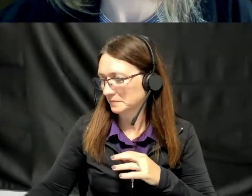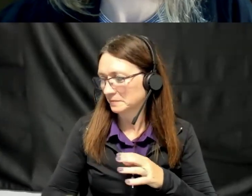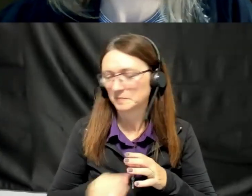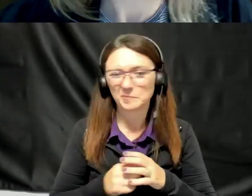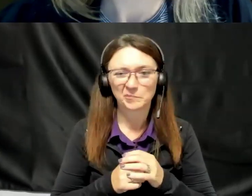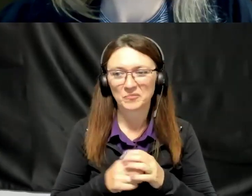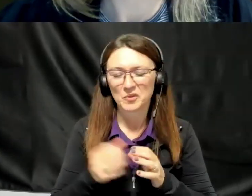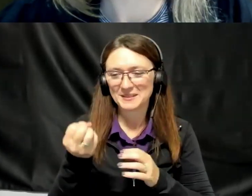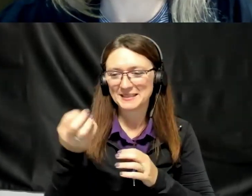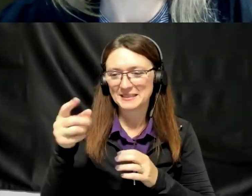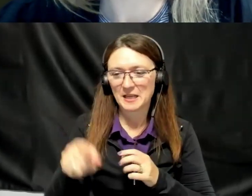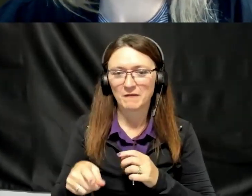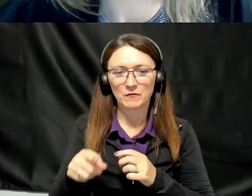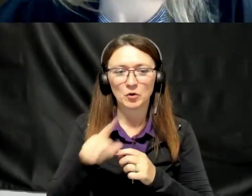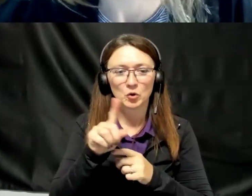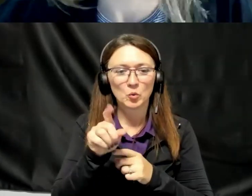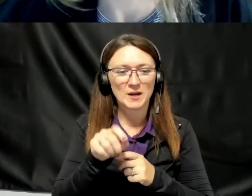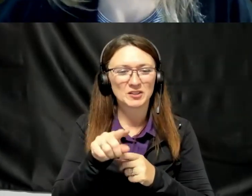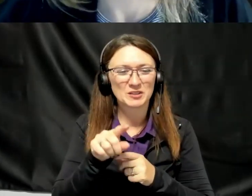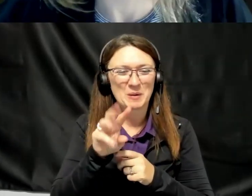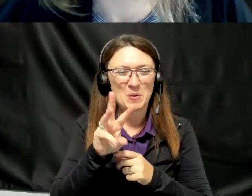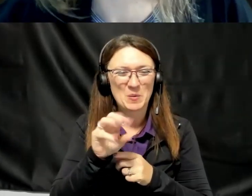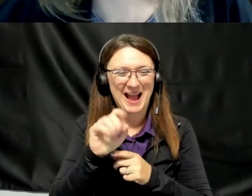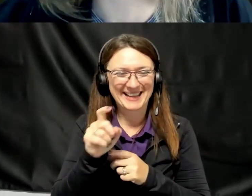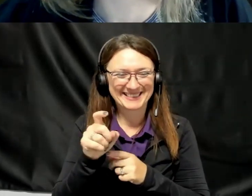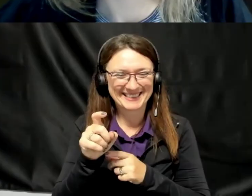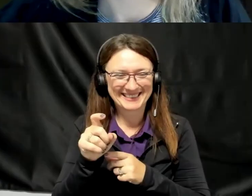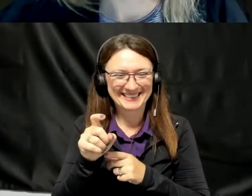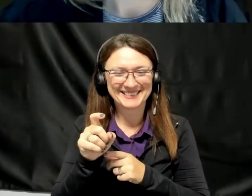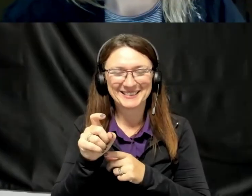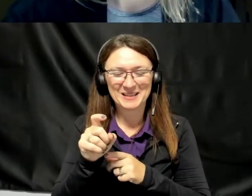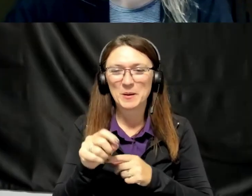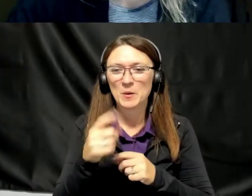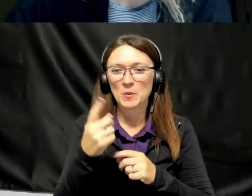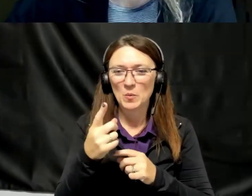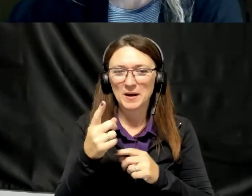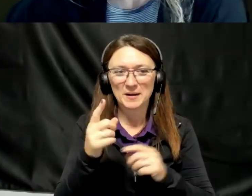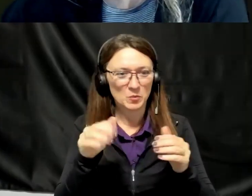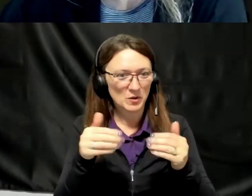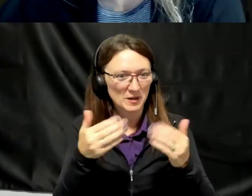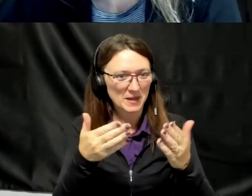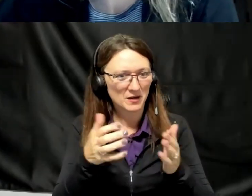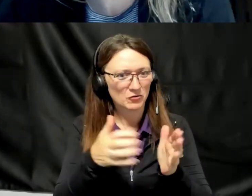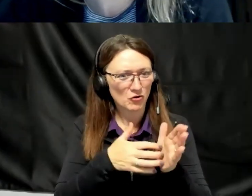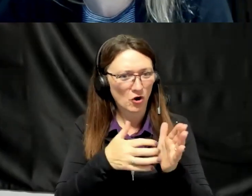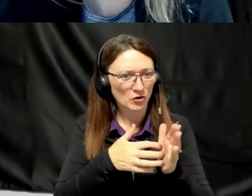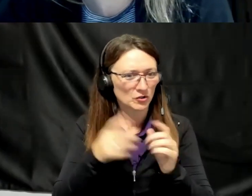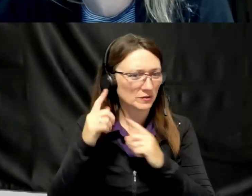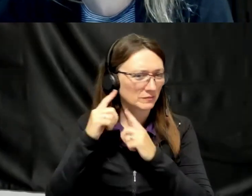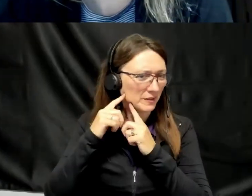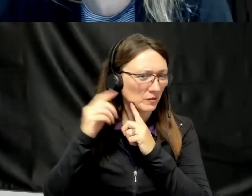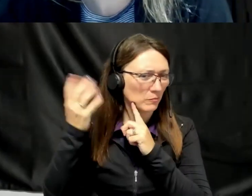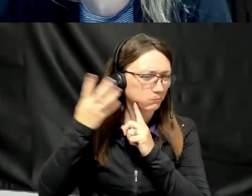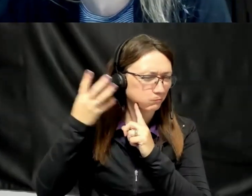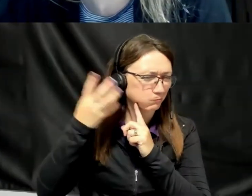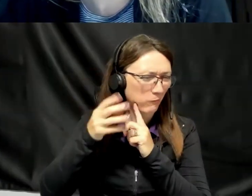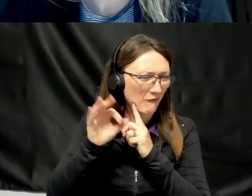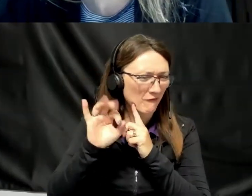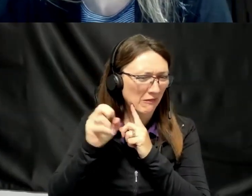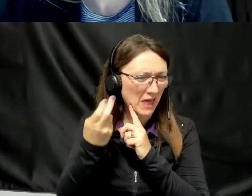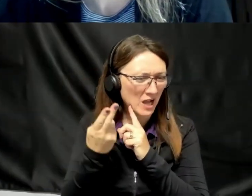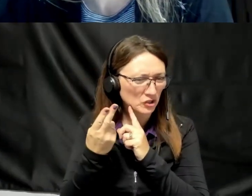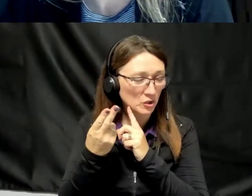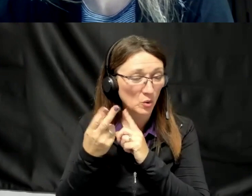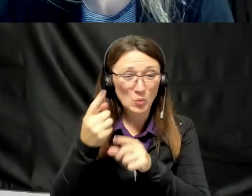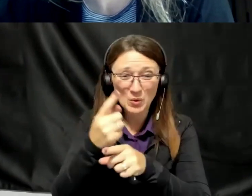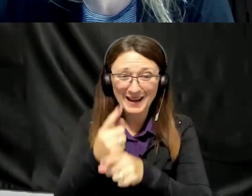Several questions about wax. One is, do you recommend having your doctor flush your ears regularly? Not regularly.